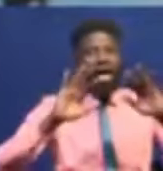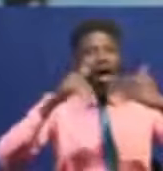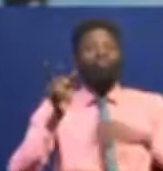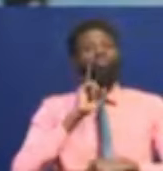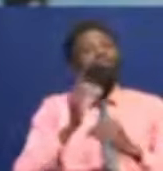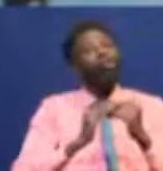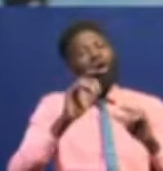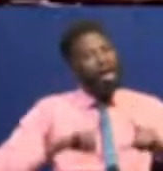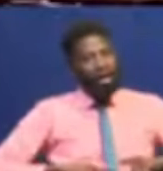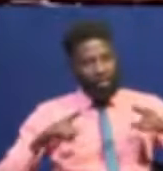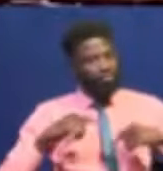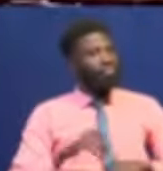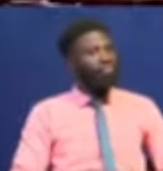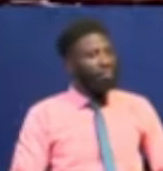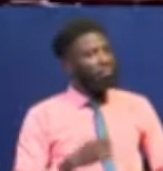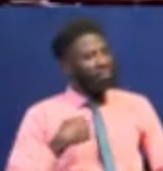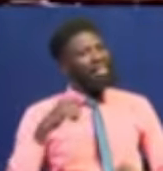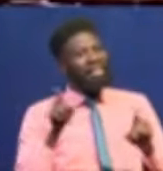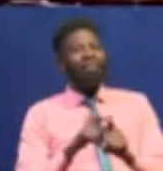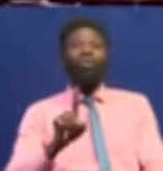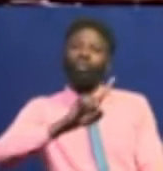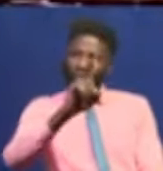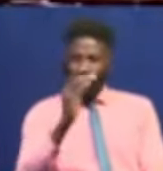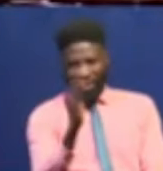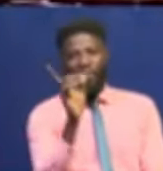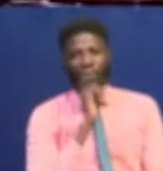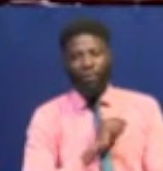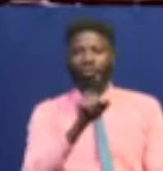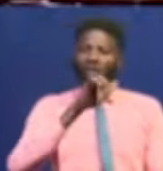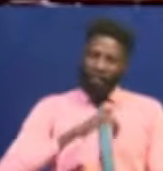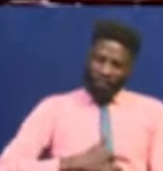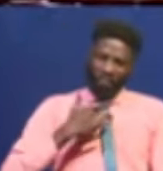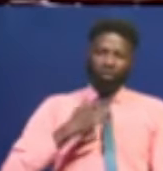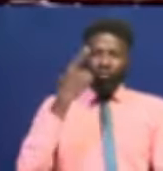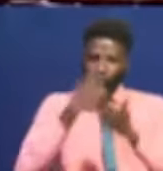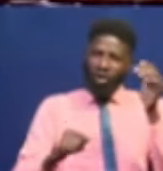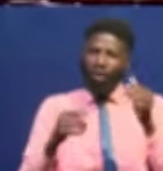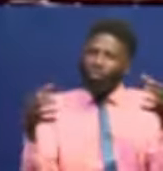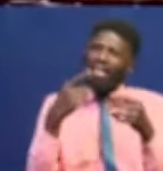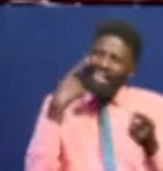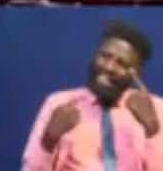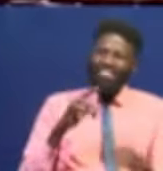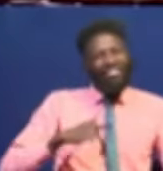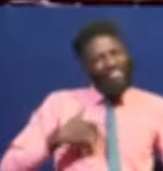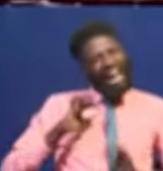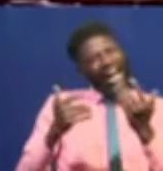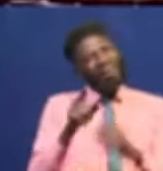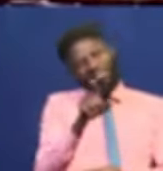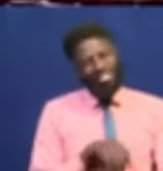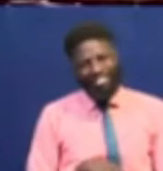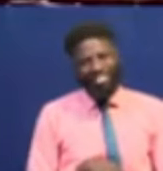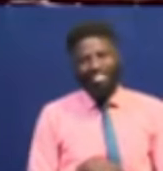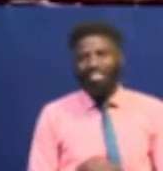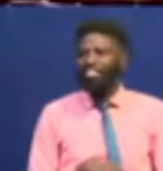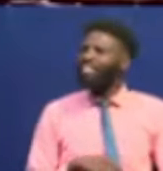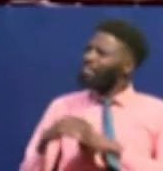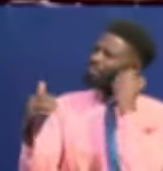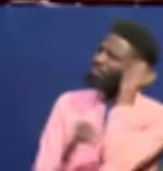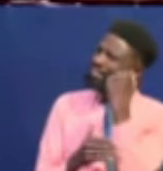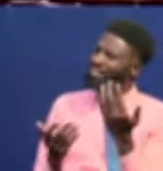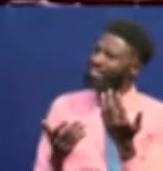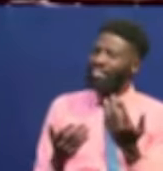tomorrow. And I've asked you very specifically, President, how do you feel about those tears, especially those who have been killed by